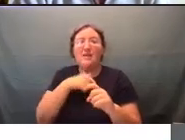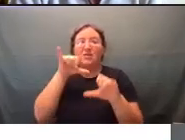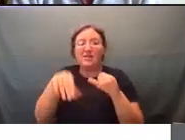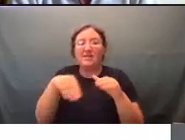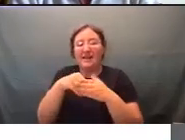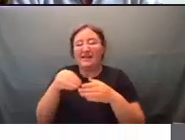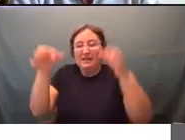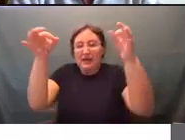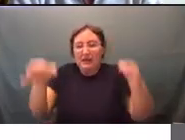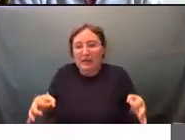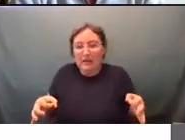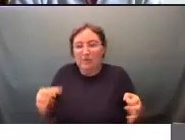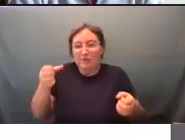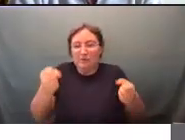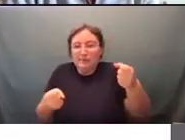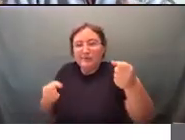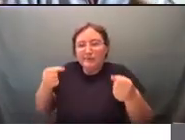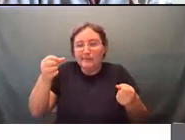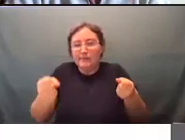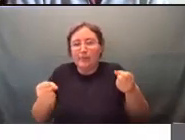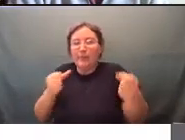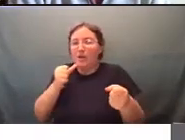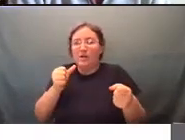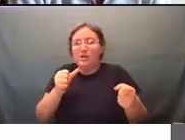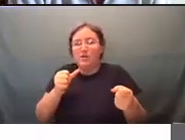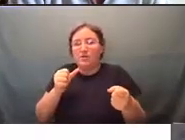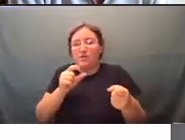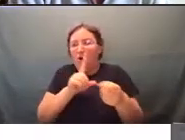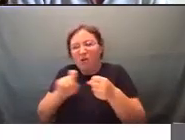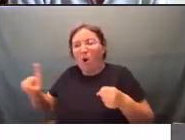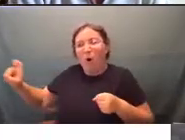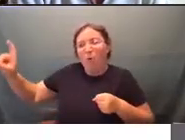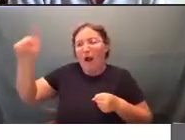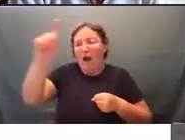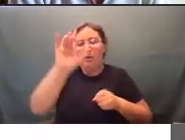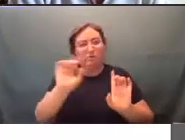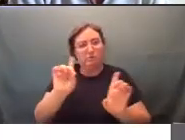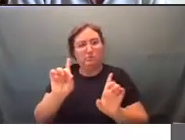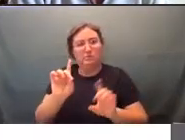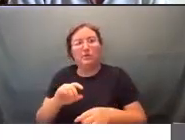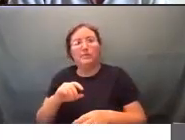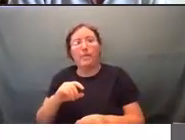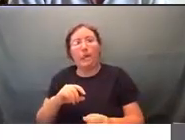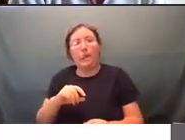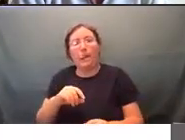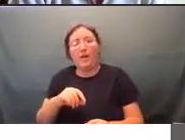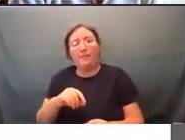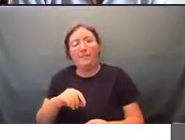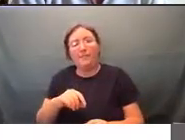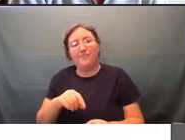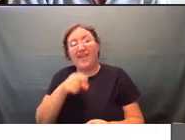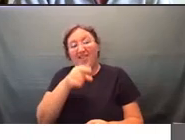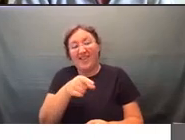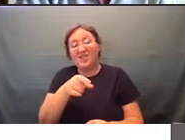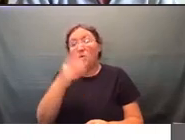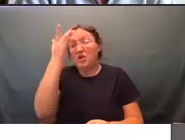cables. Not worth flipping to the outside to pass someone up. And this JISP climber has an